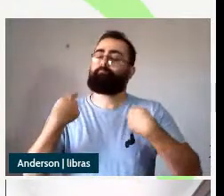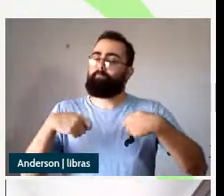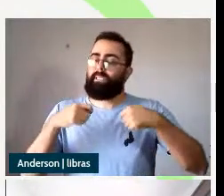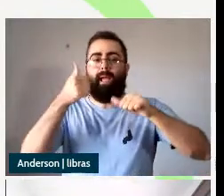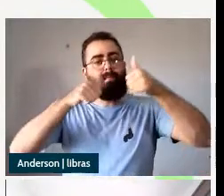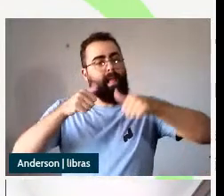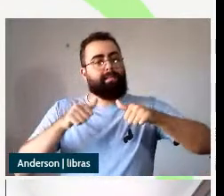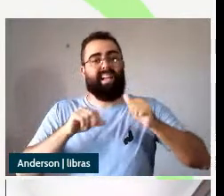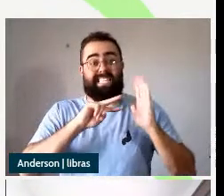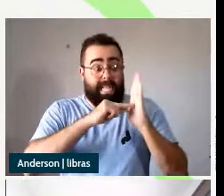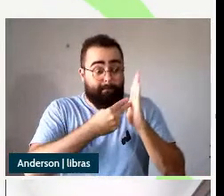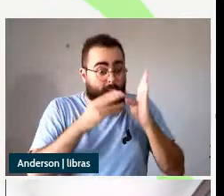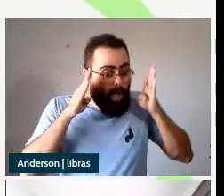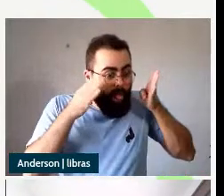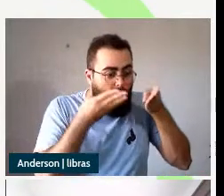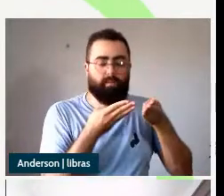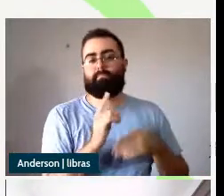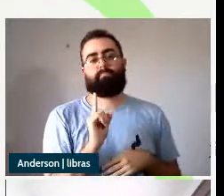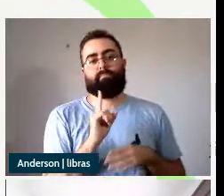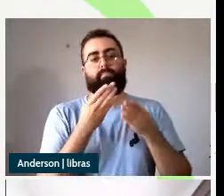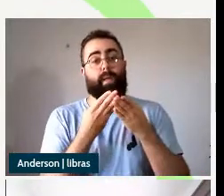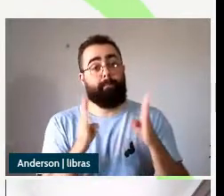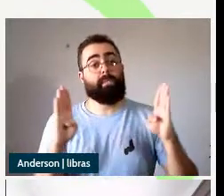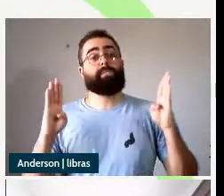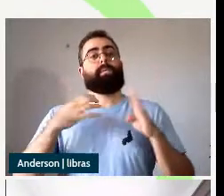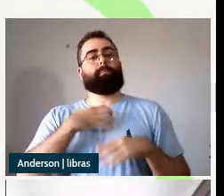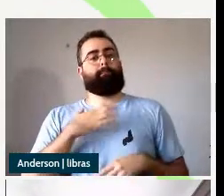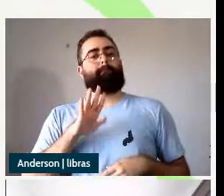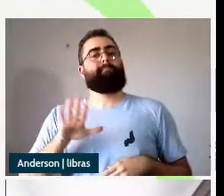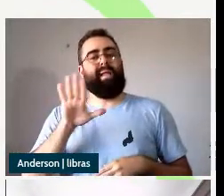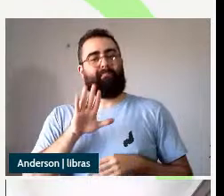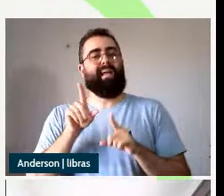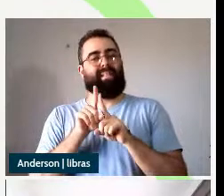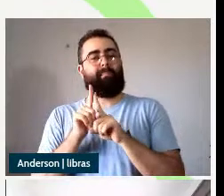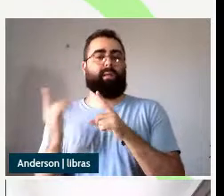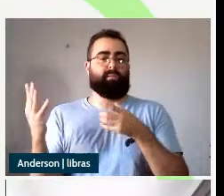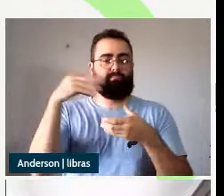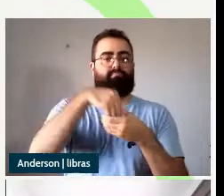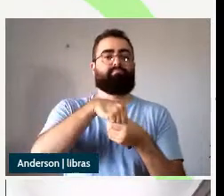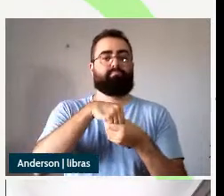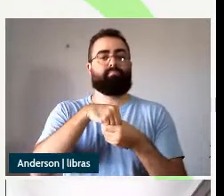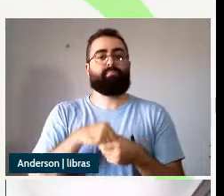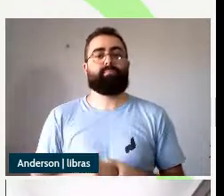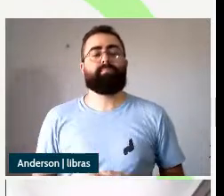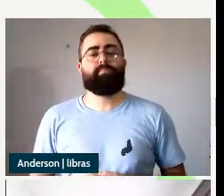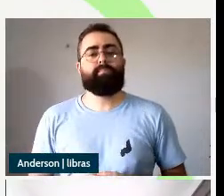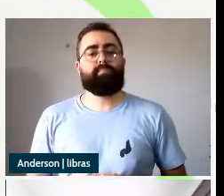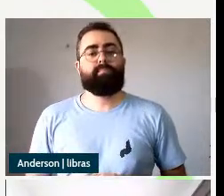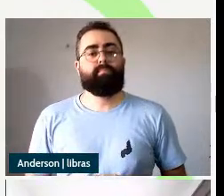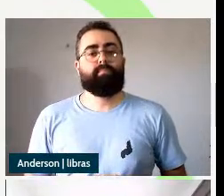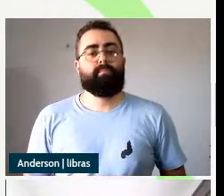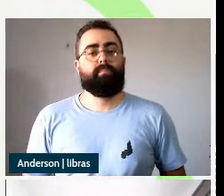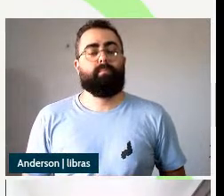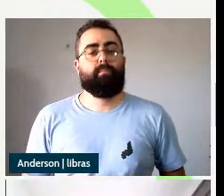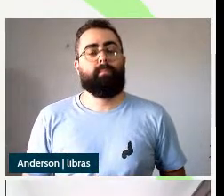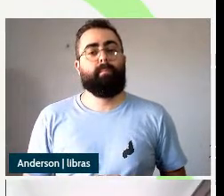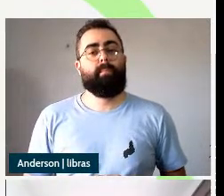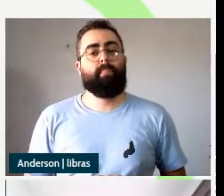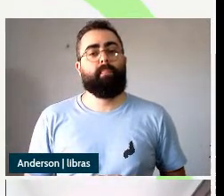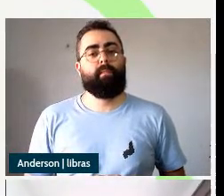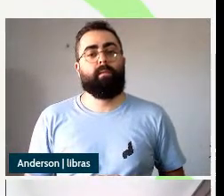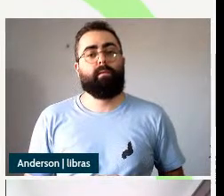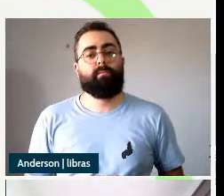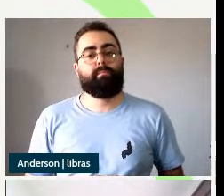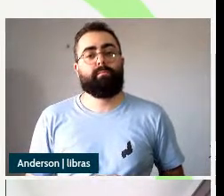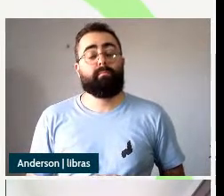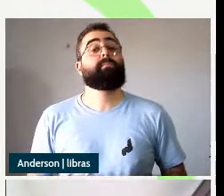above semantics and pragmatics has to be there and I also try to provide a pragmatic